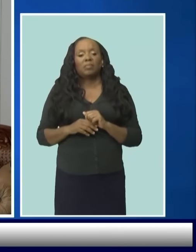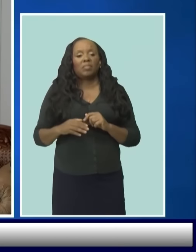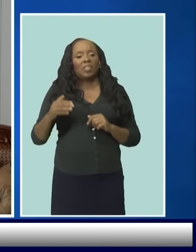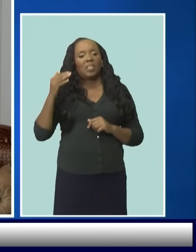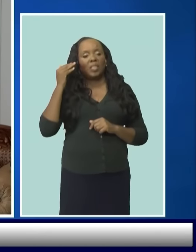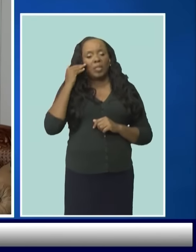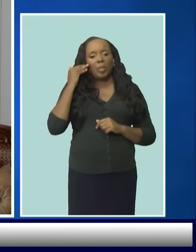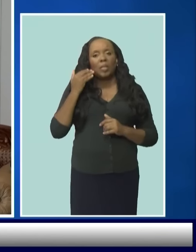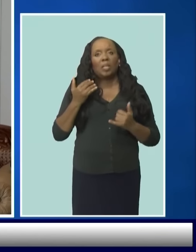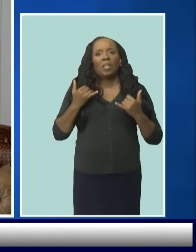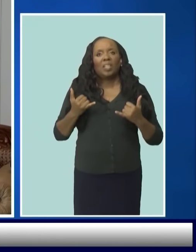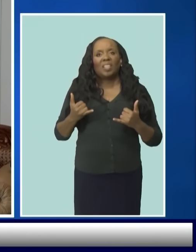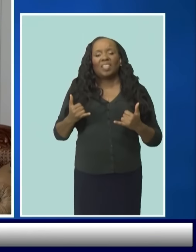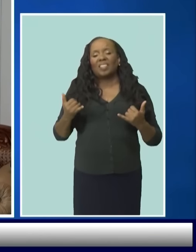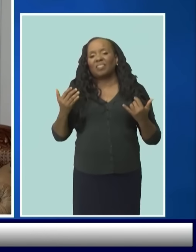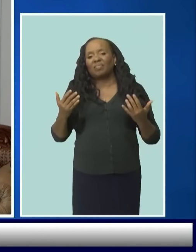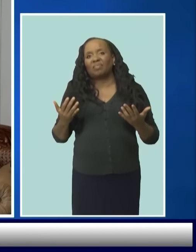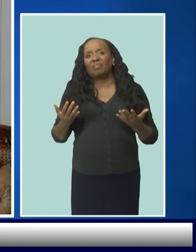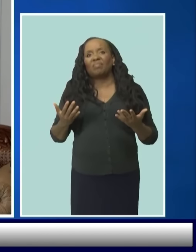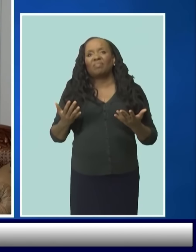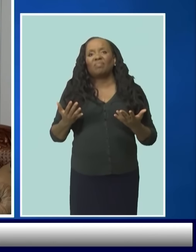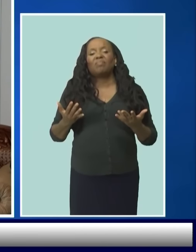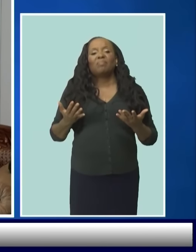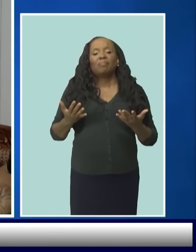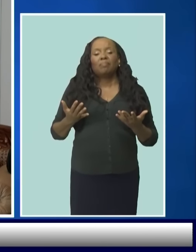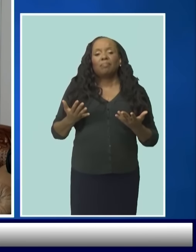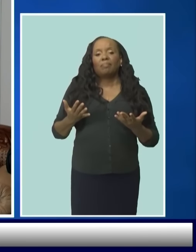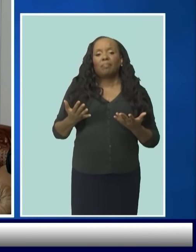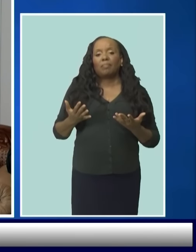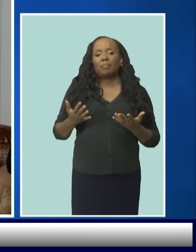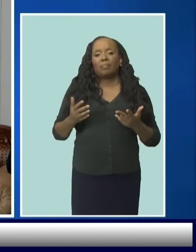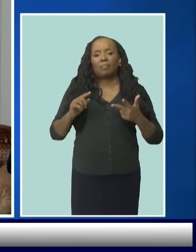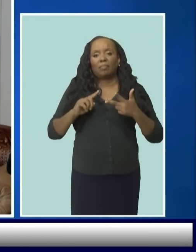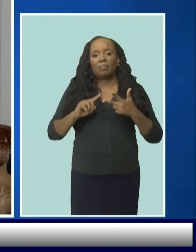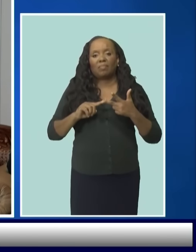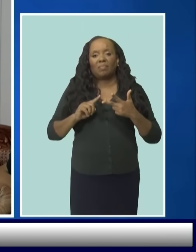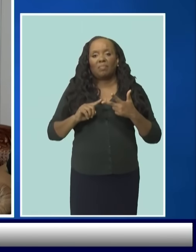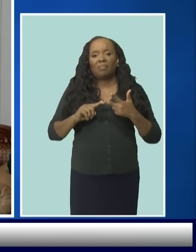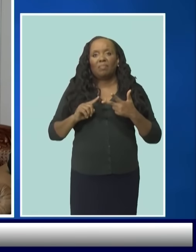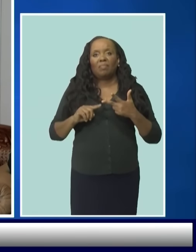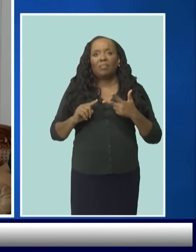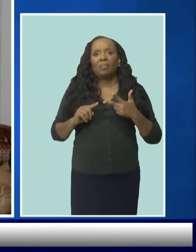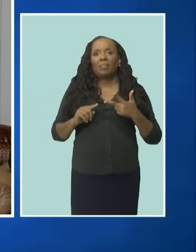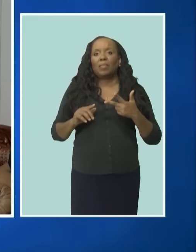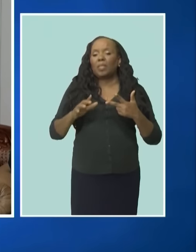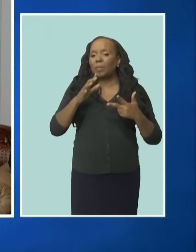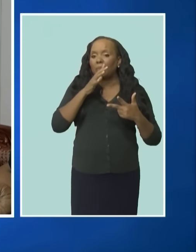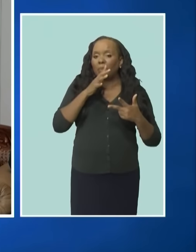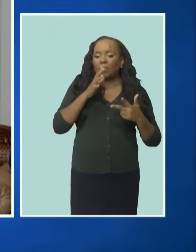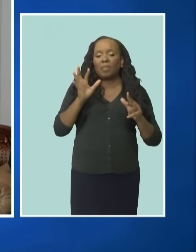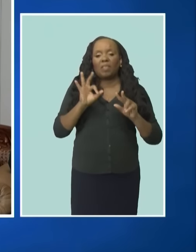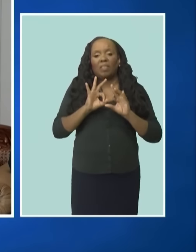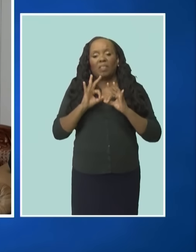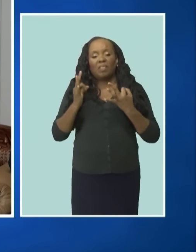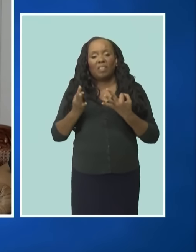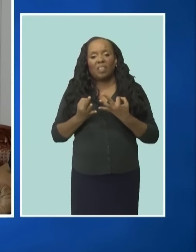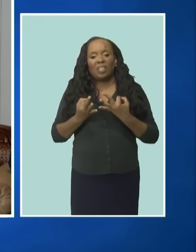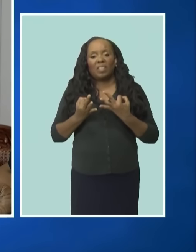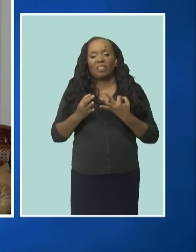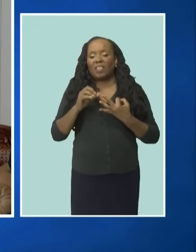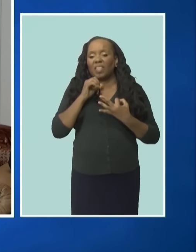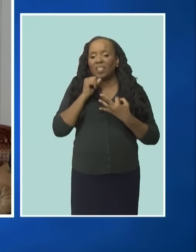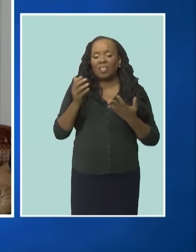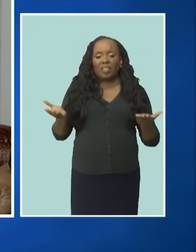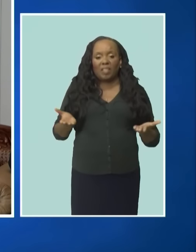Lovell, and I'm sure that he will not mind me saying this. His mother and his family are not here because the youngster who passed away